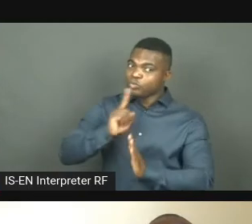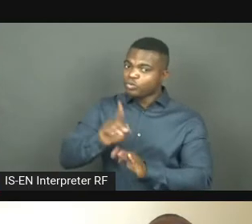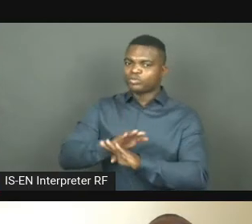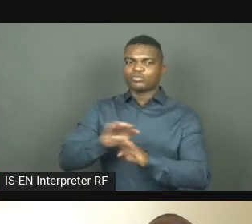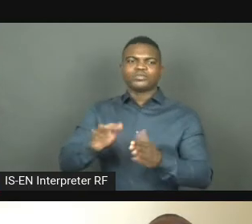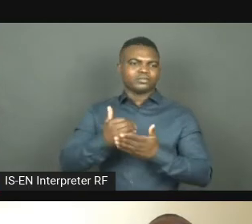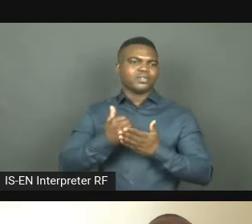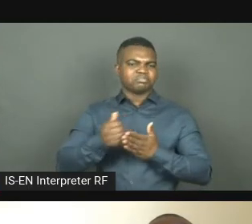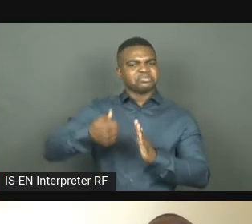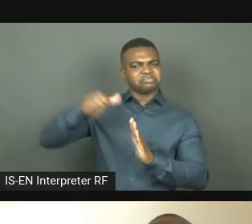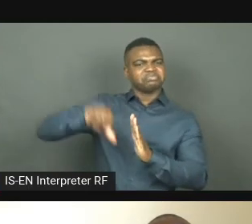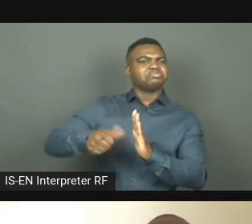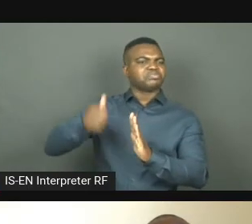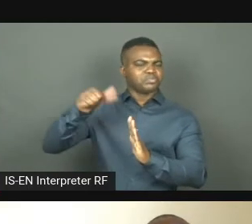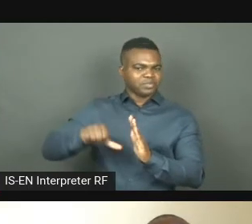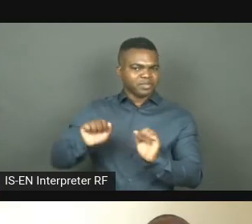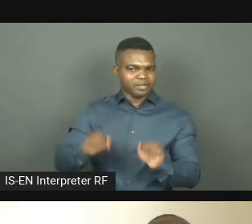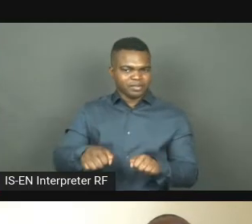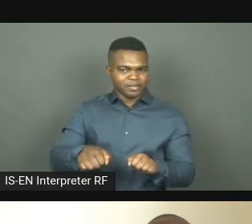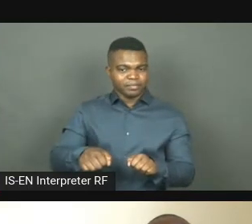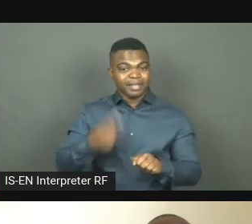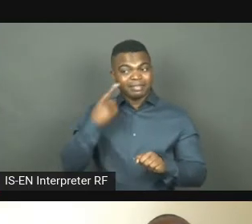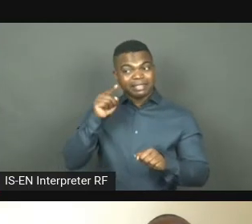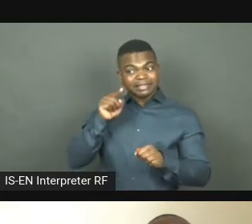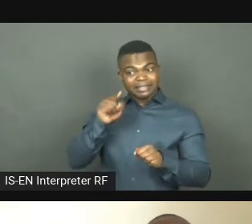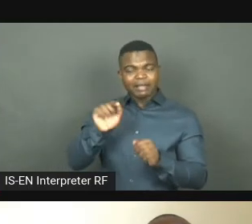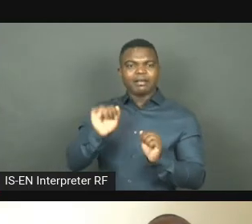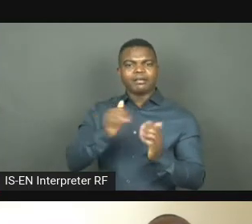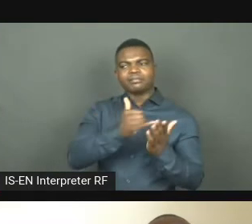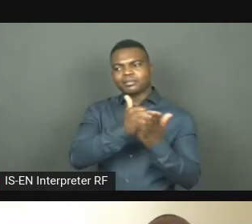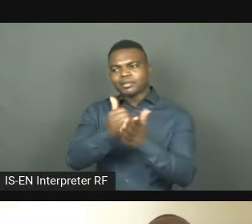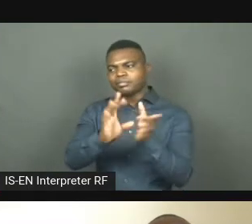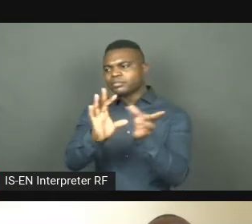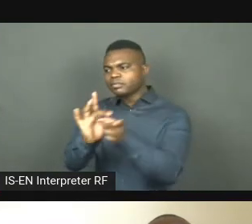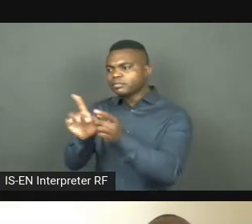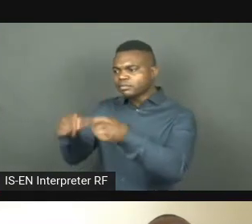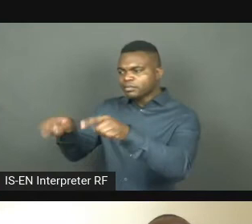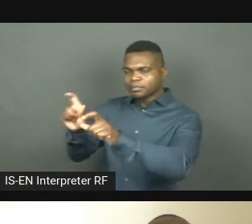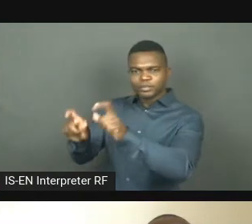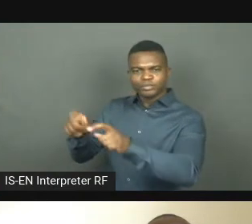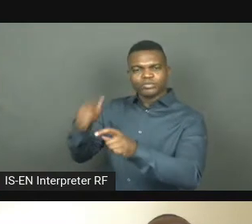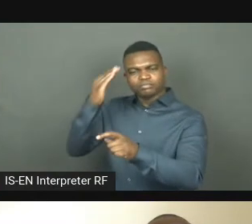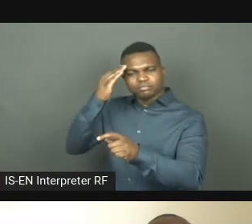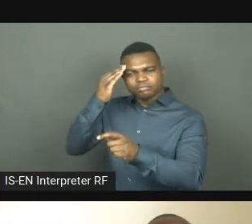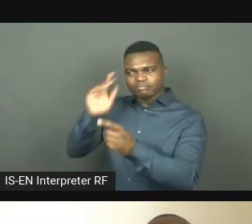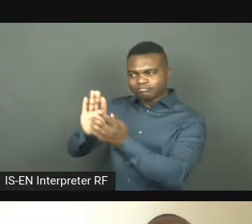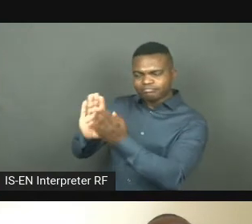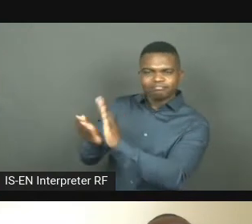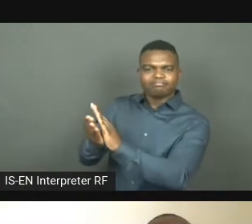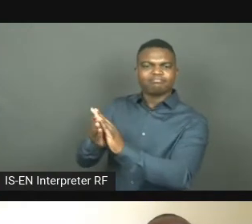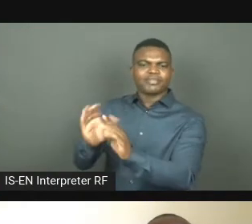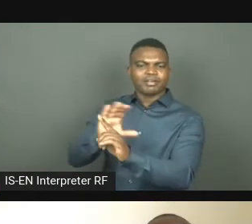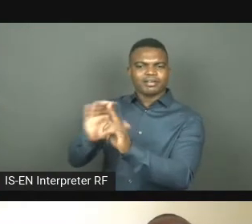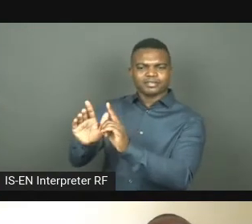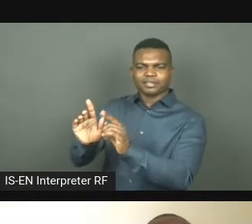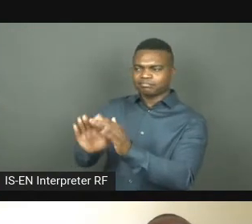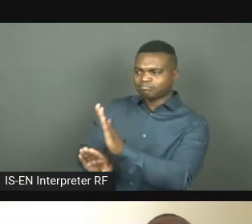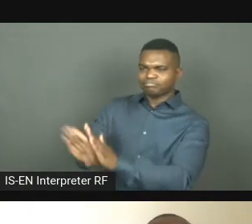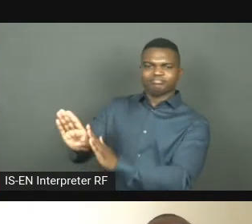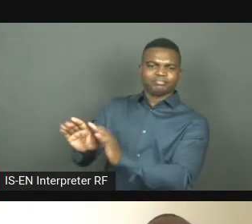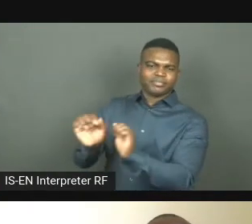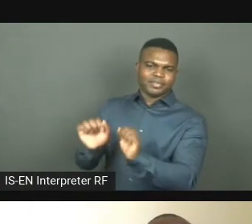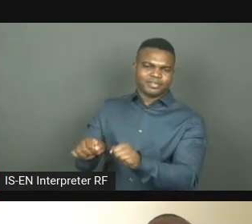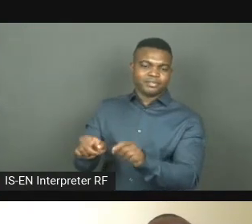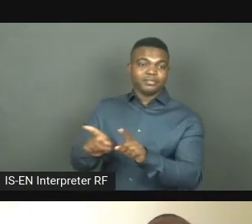make sure that people are at the driving seat of their development and their destinies. I don't know if this answers